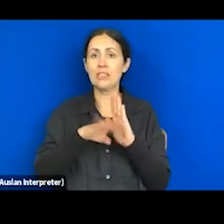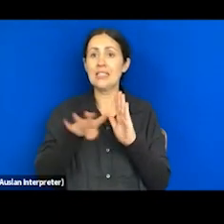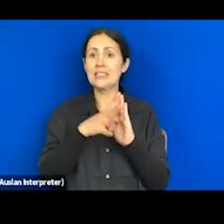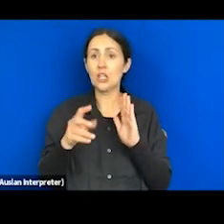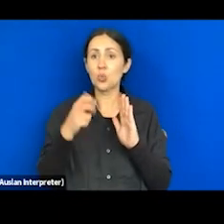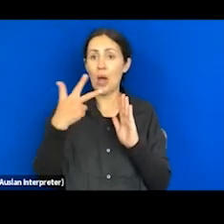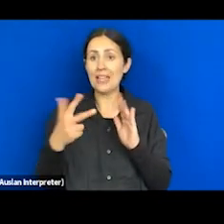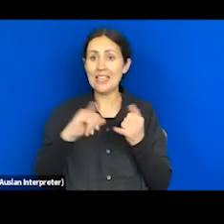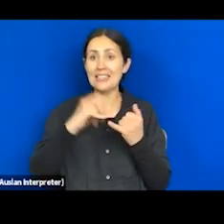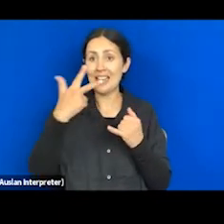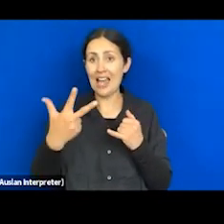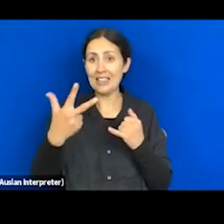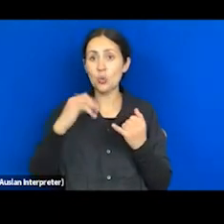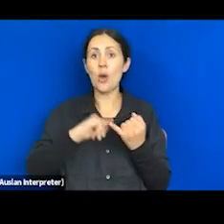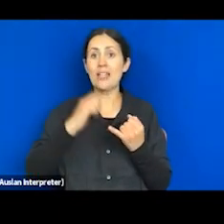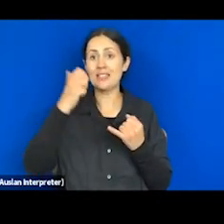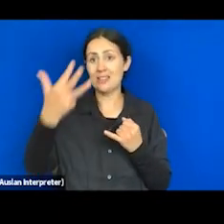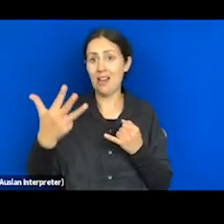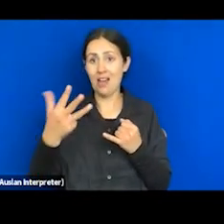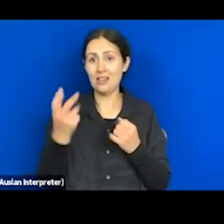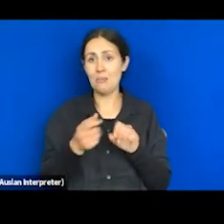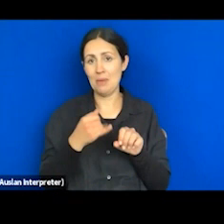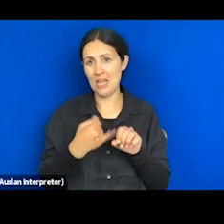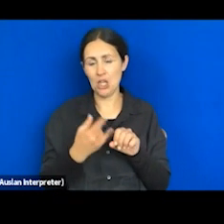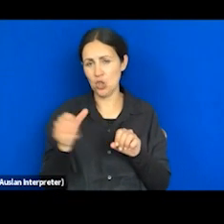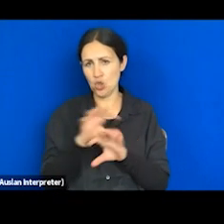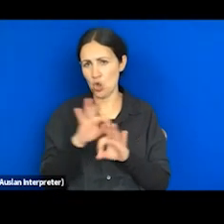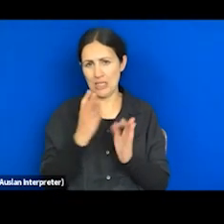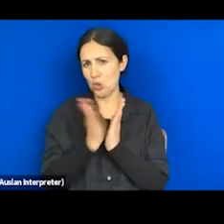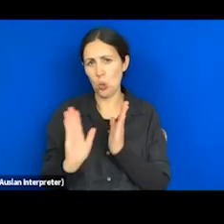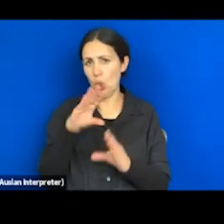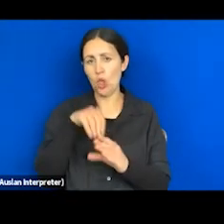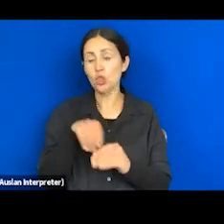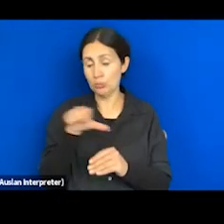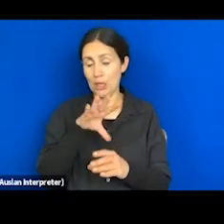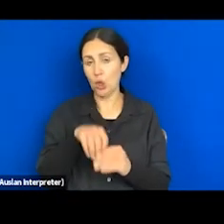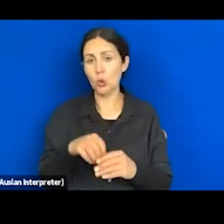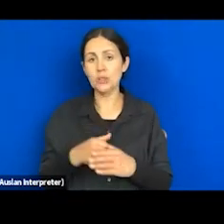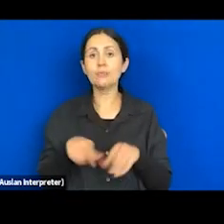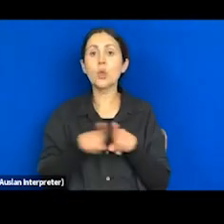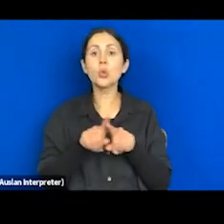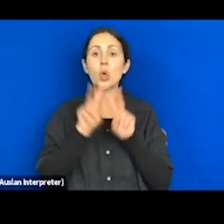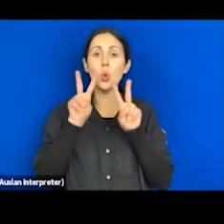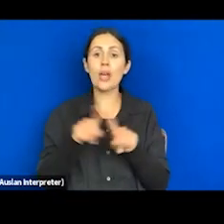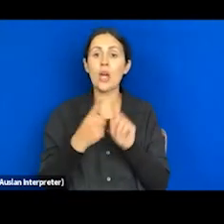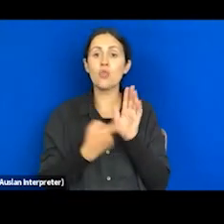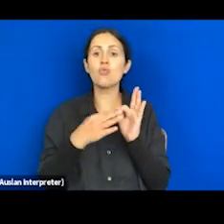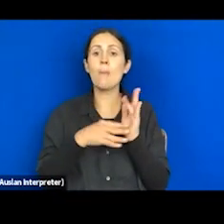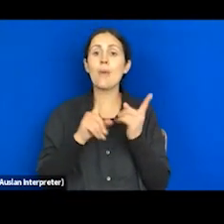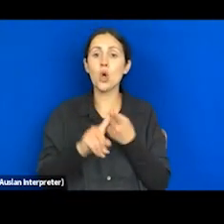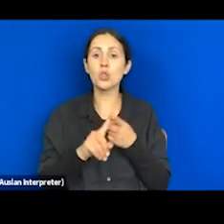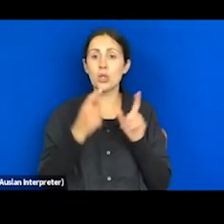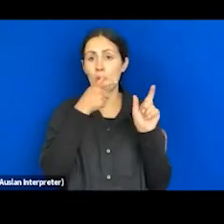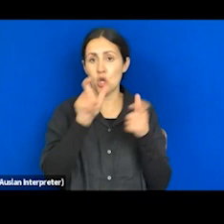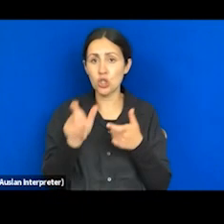9 medications like psilocybin, and really looking at using remote monitoring and teletrials and the implications